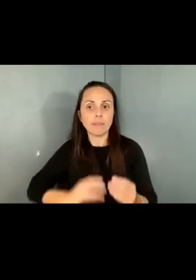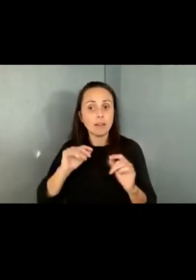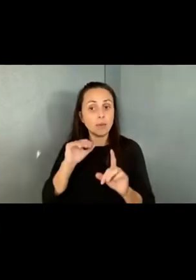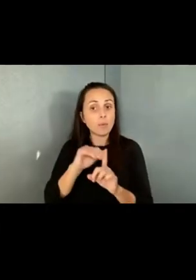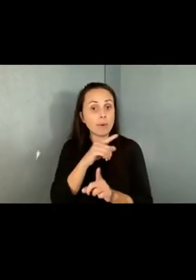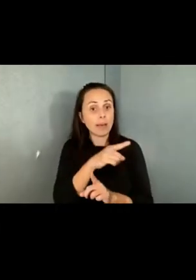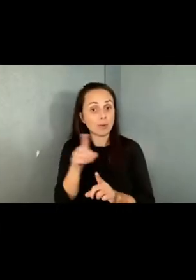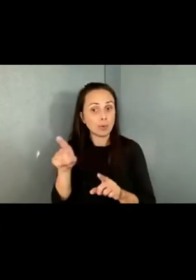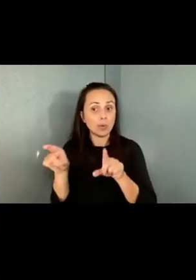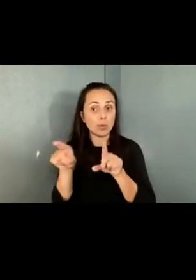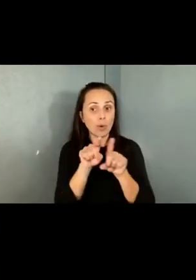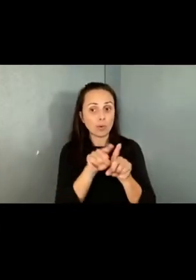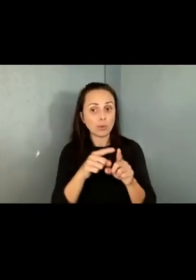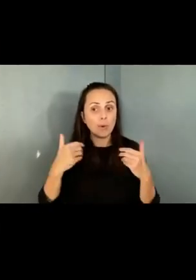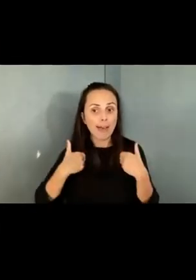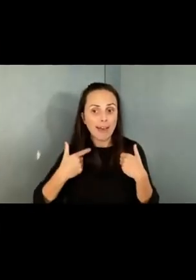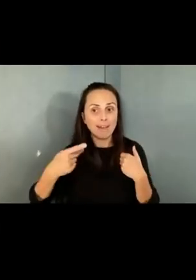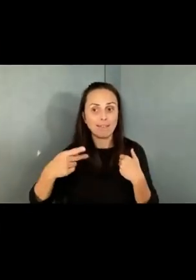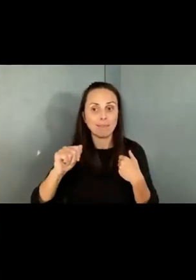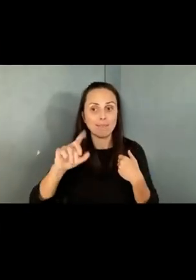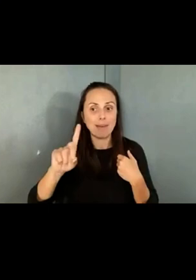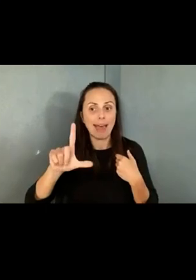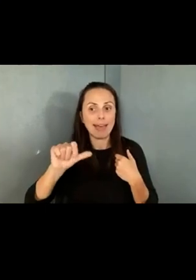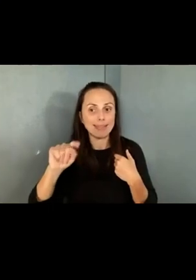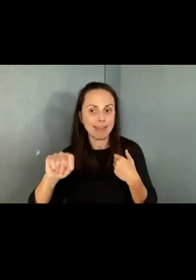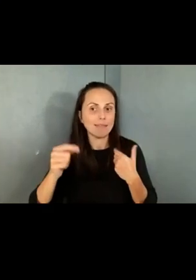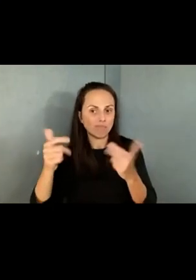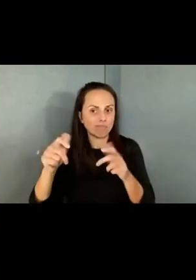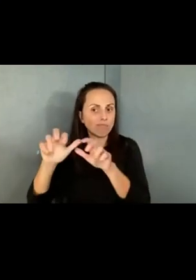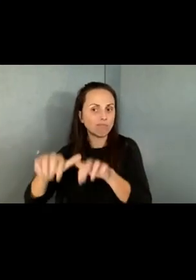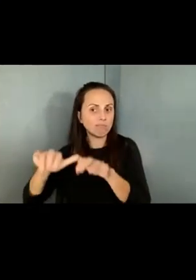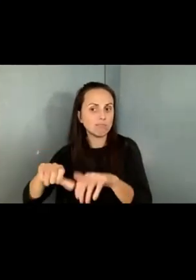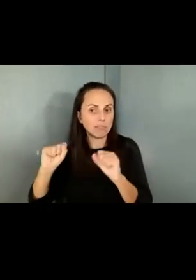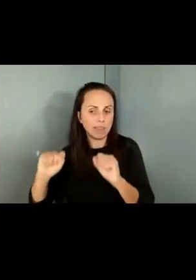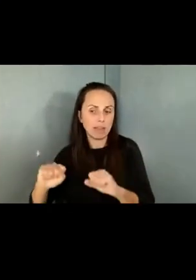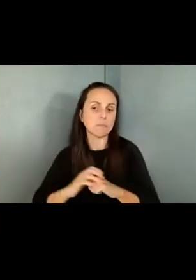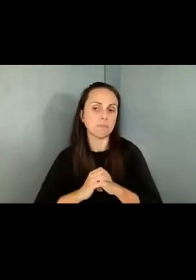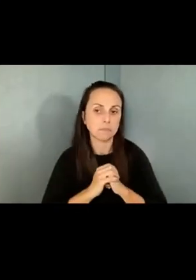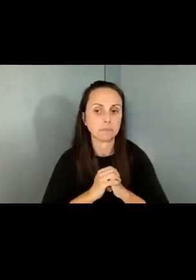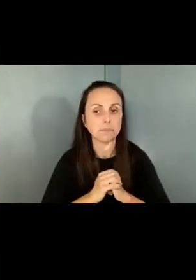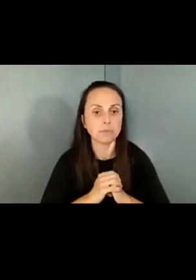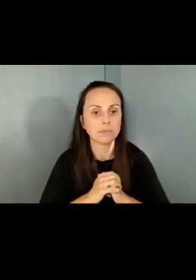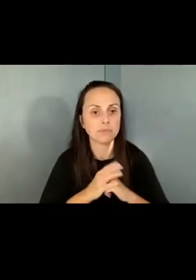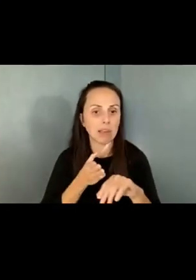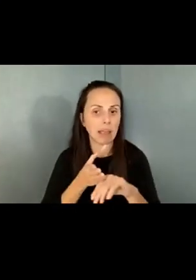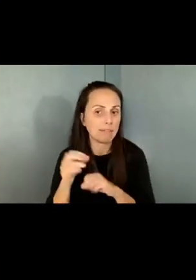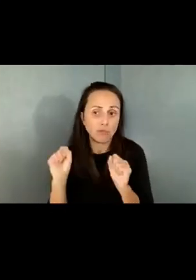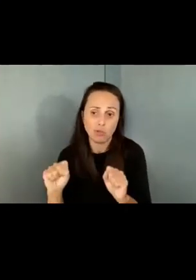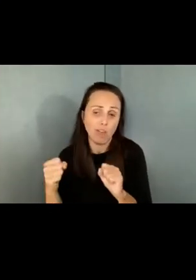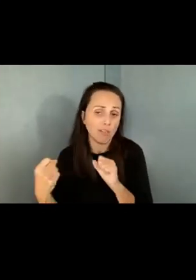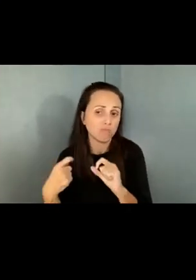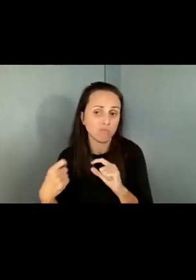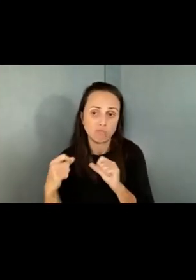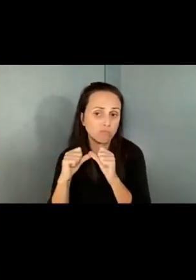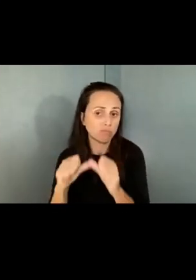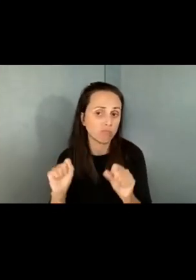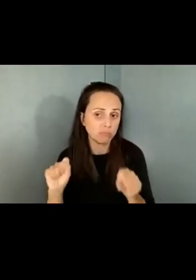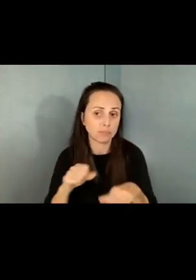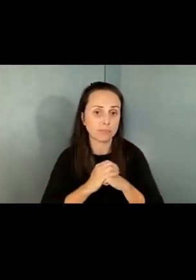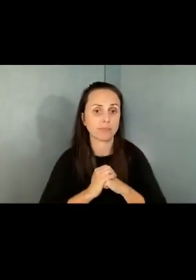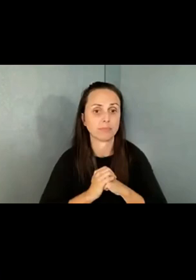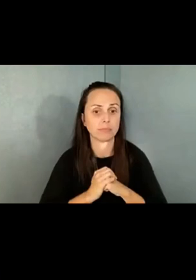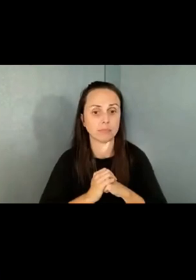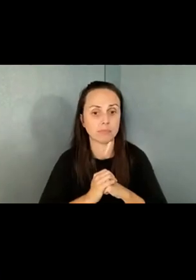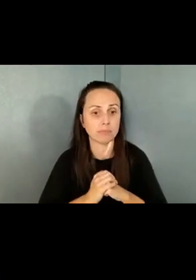Great. Just to remind everybody too, we also have the Padlet, and you can continue to add to that afterwards as well.